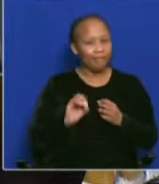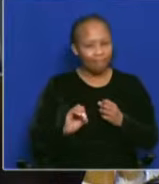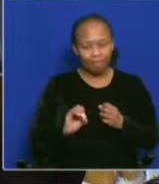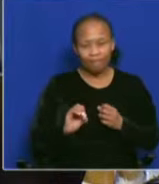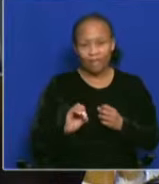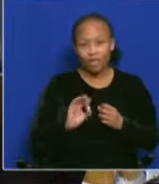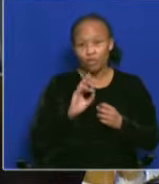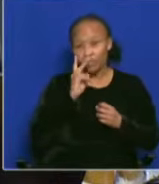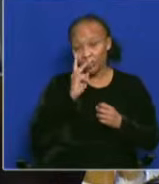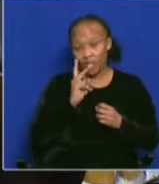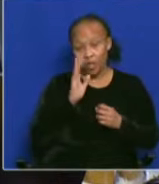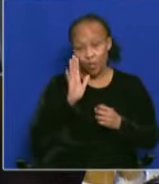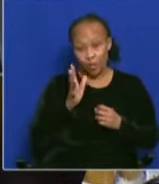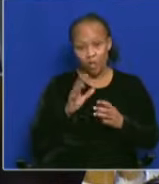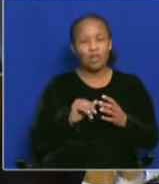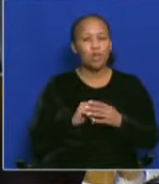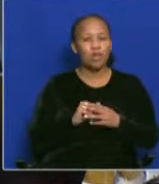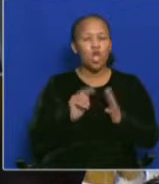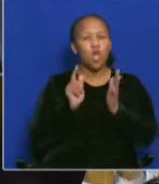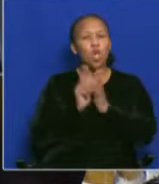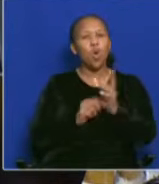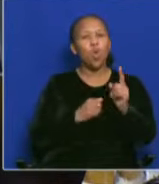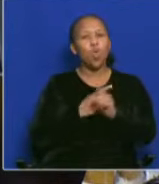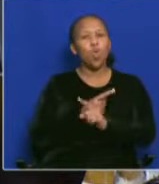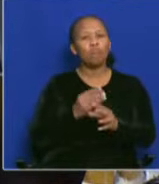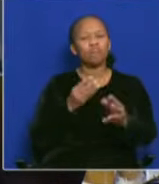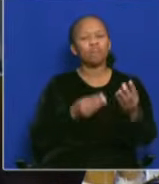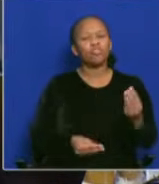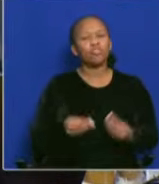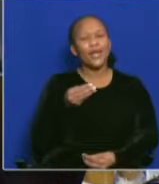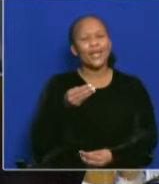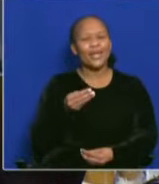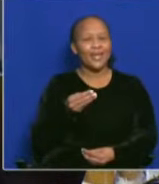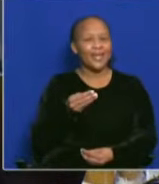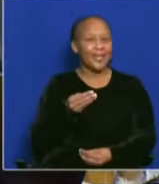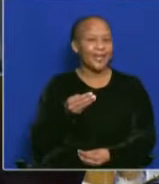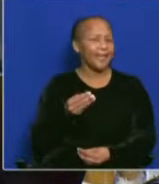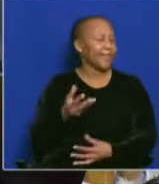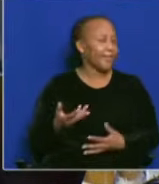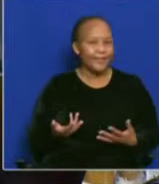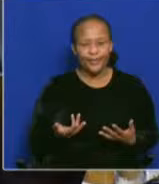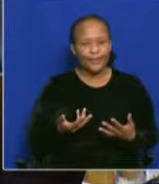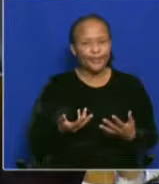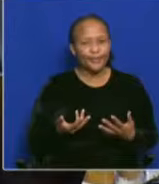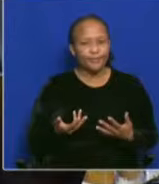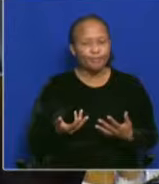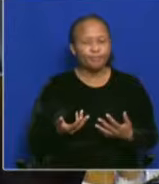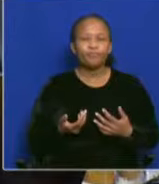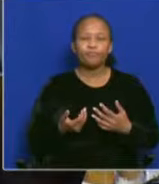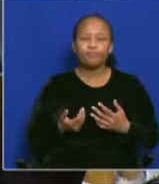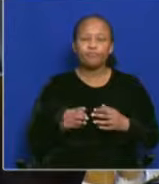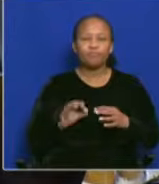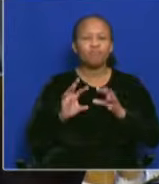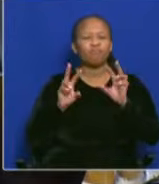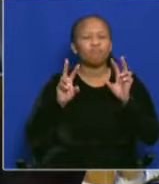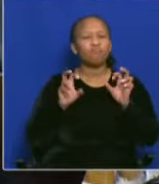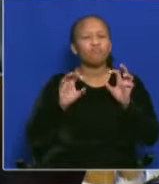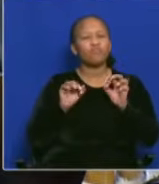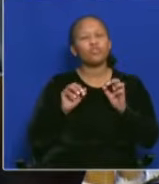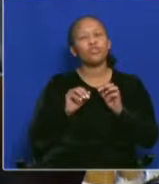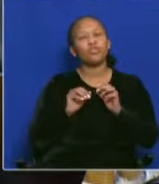illegal trading in relation to the Grinling heading.